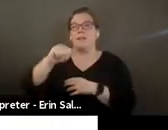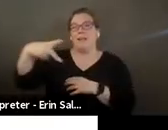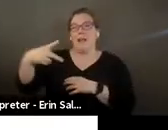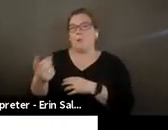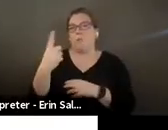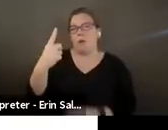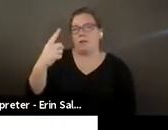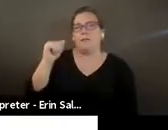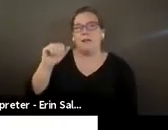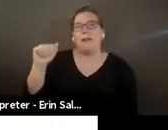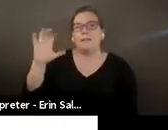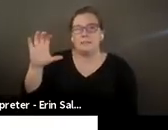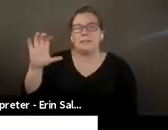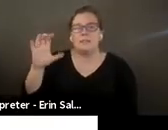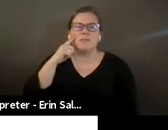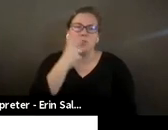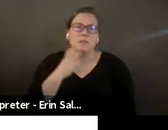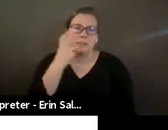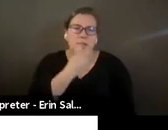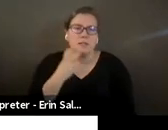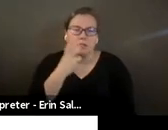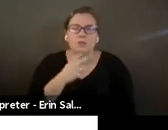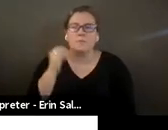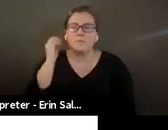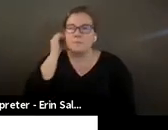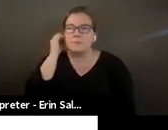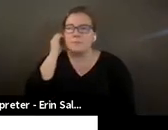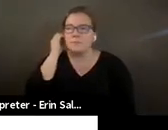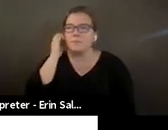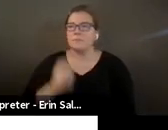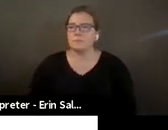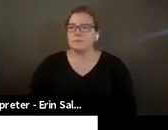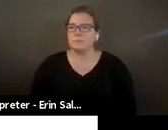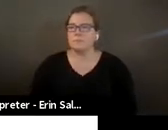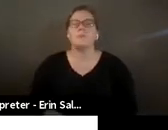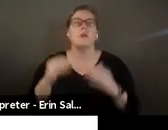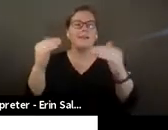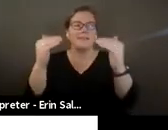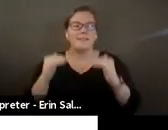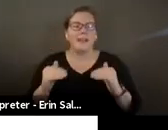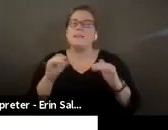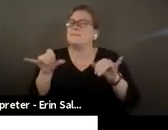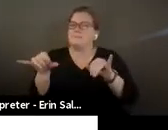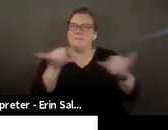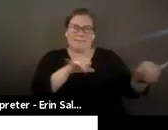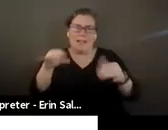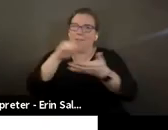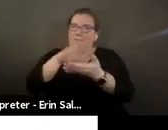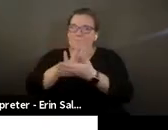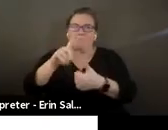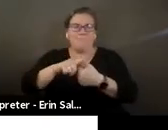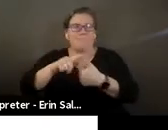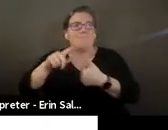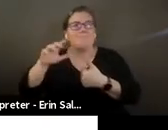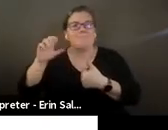as well. And then if you look at the next section, you're going to have to provide the same documents to